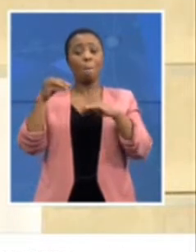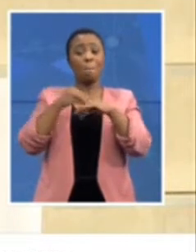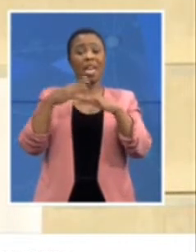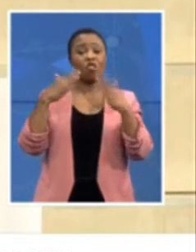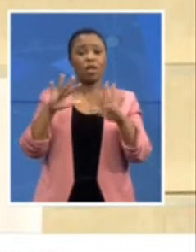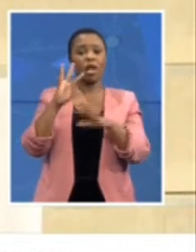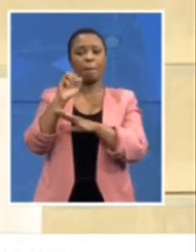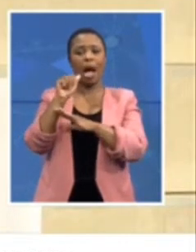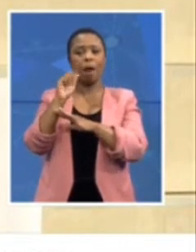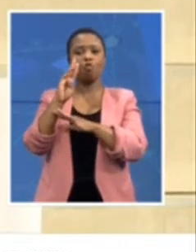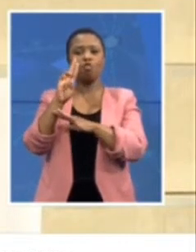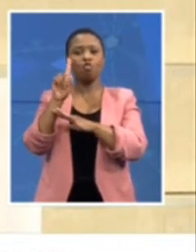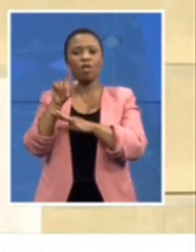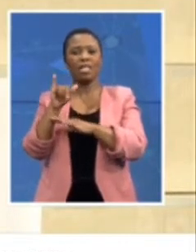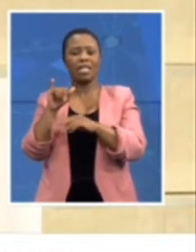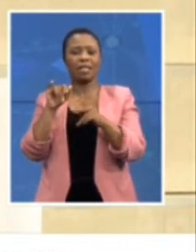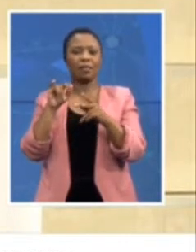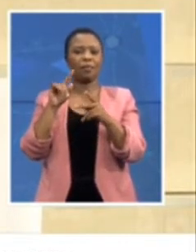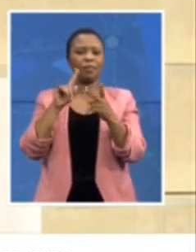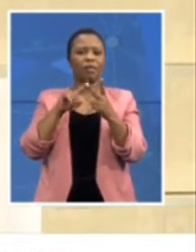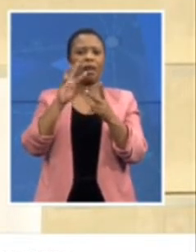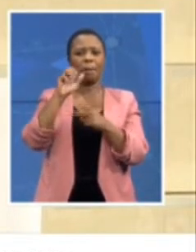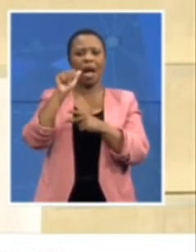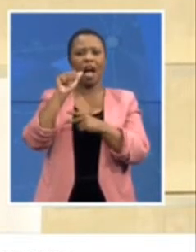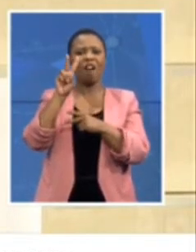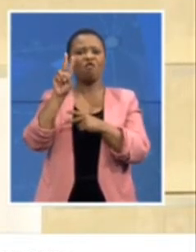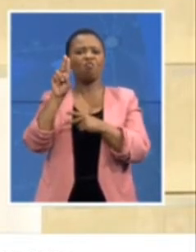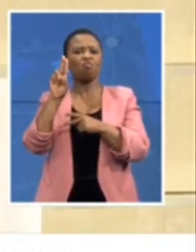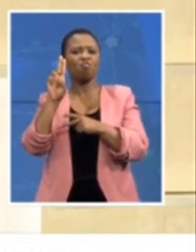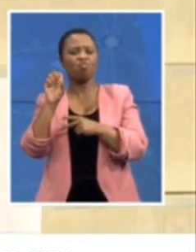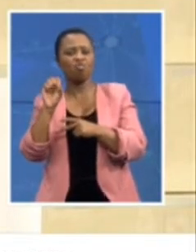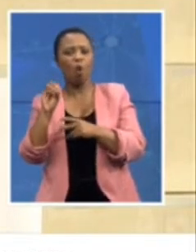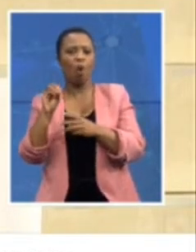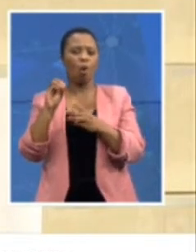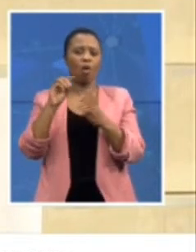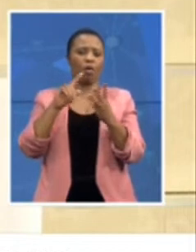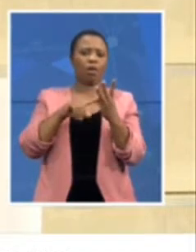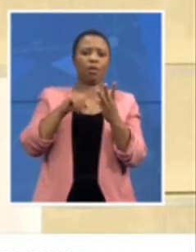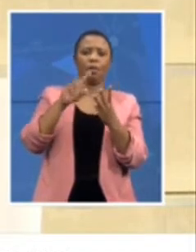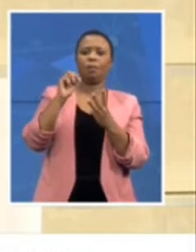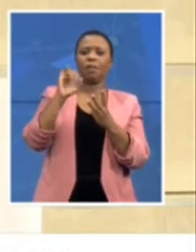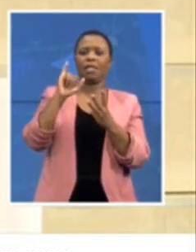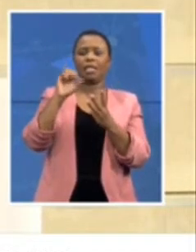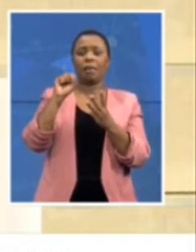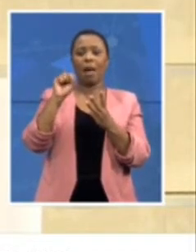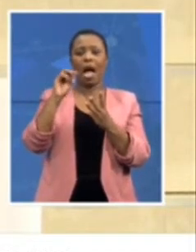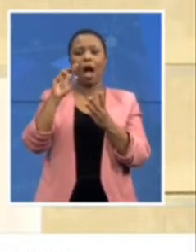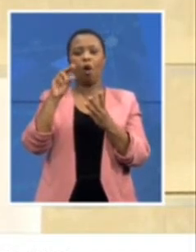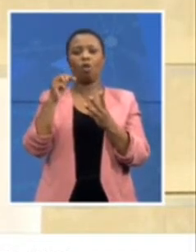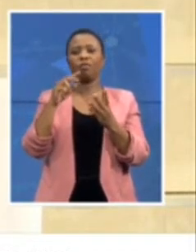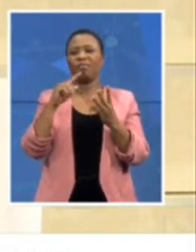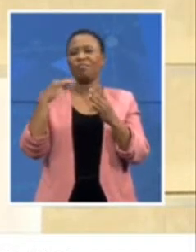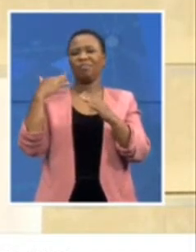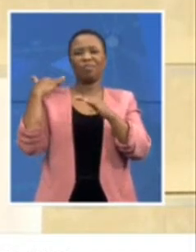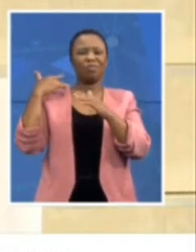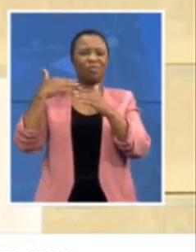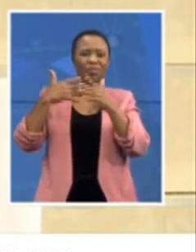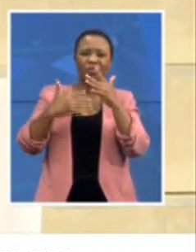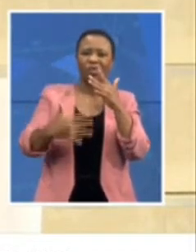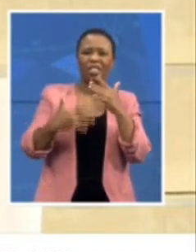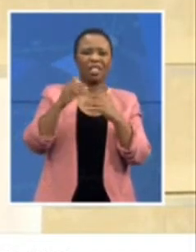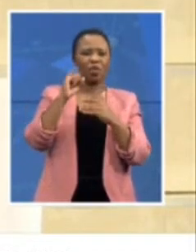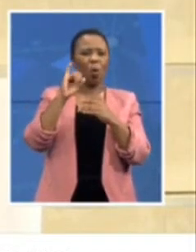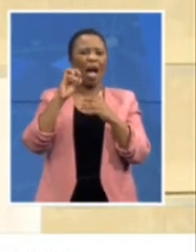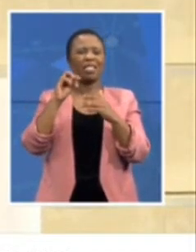the Msimangs, Nonkosi, Tabizolo, the Mlifes, the Sowazis, Odlanga Mandla, the